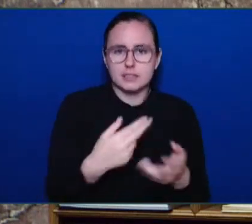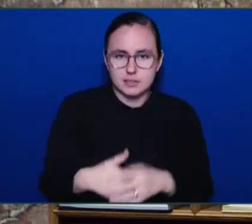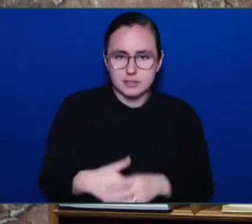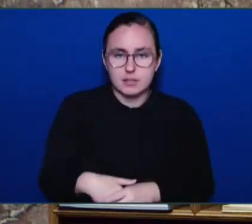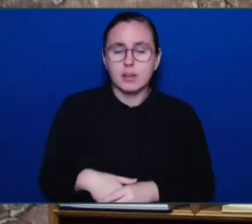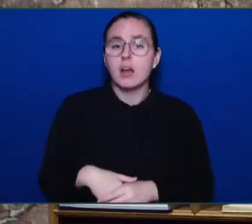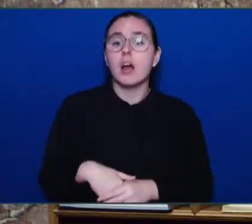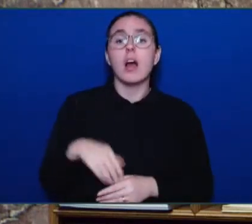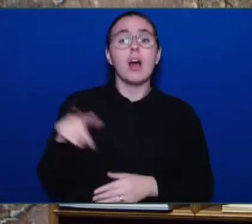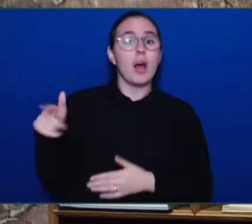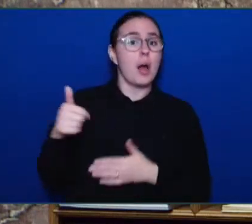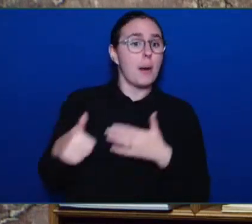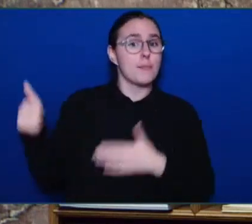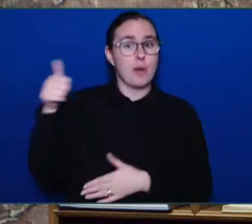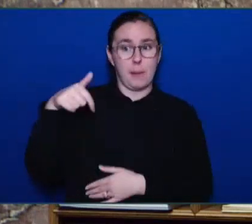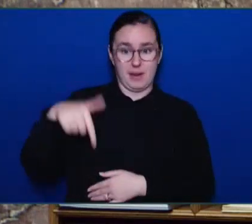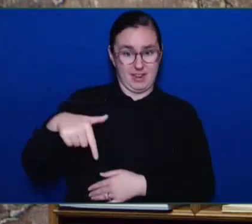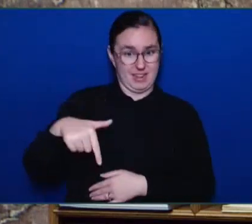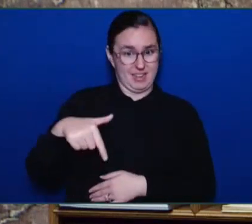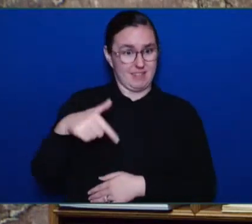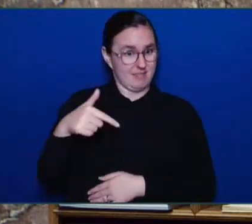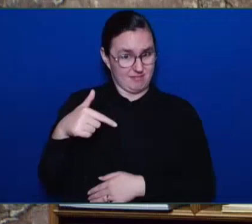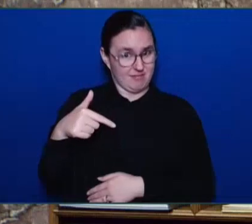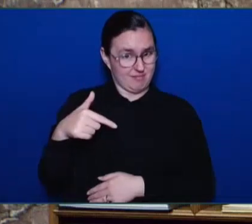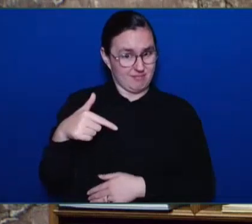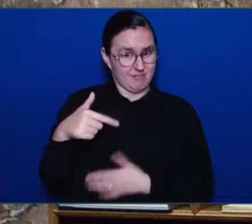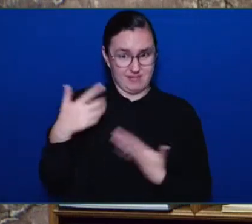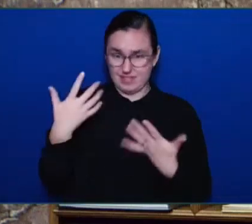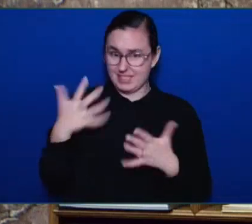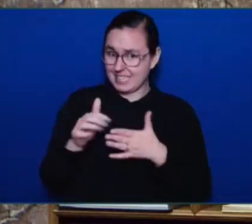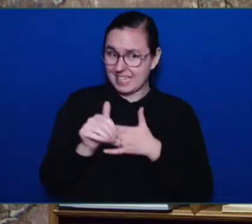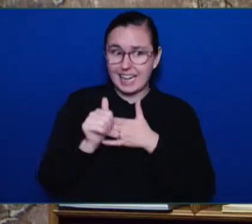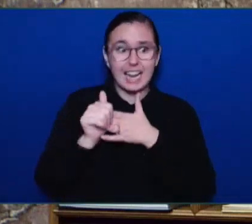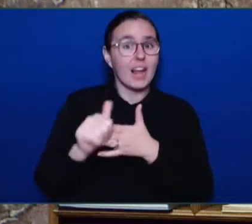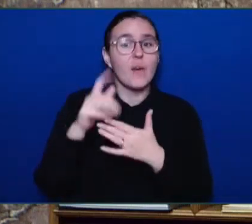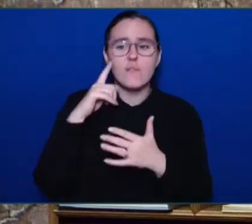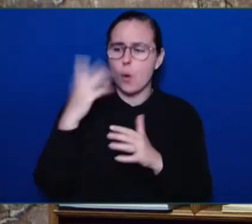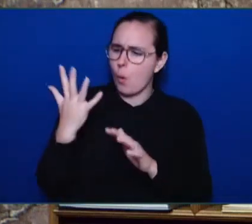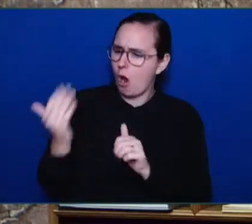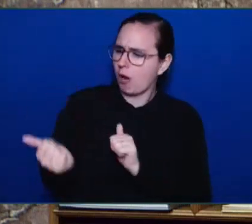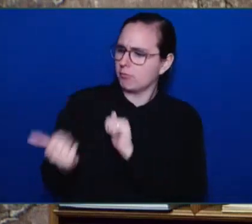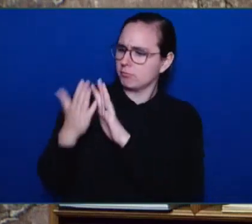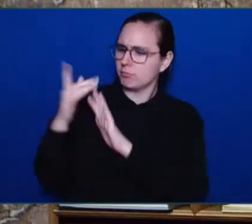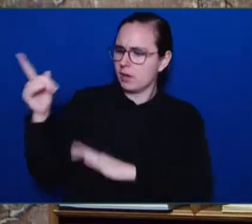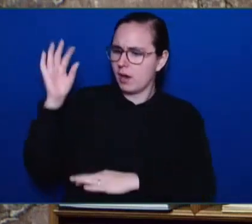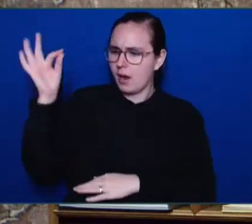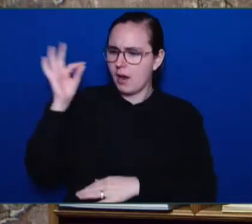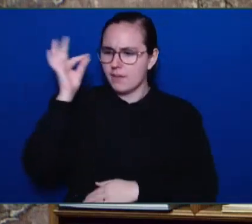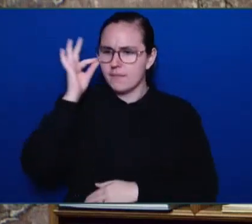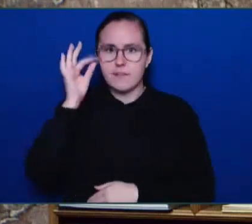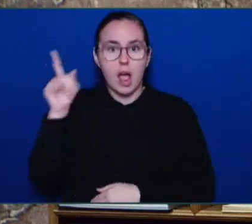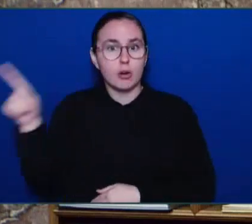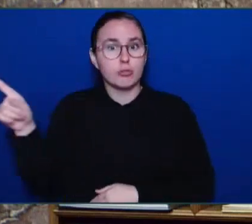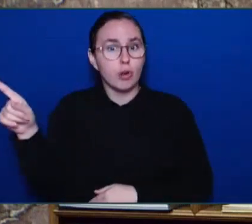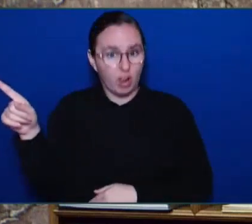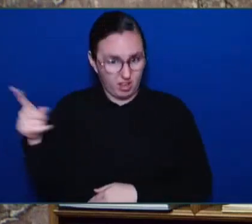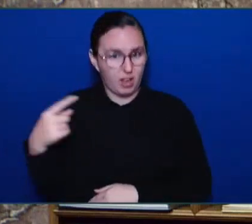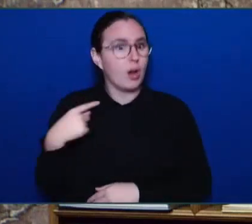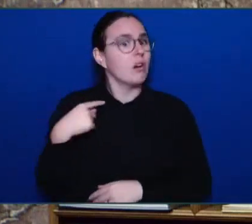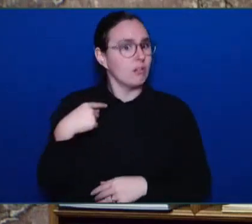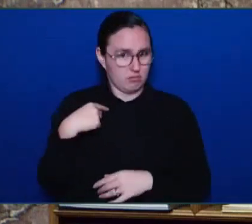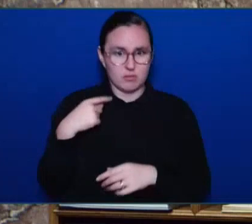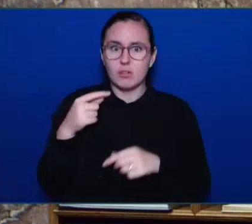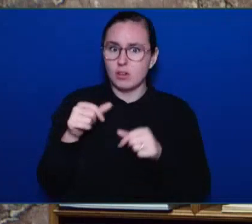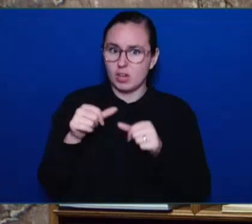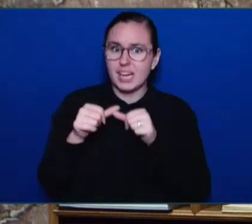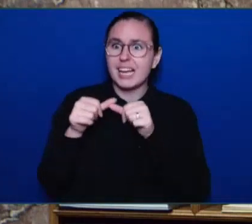on that issue, Honourable Speaker, and we will continue to do that. That's why we've increased funding to deal with the